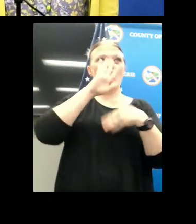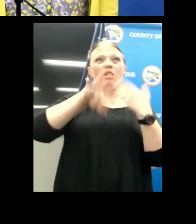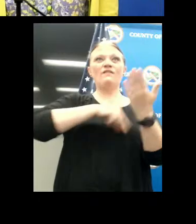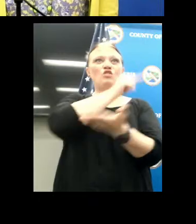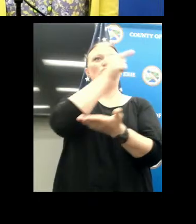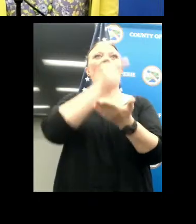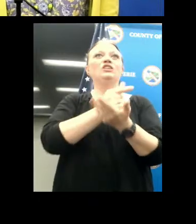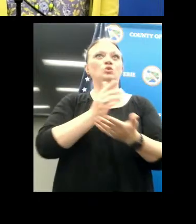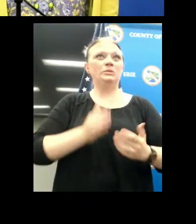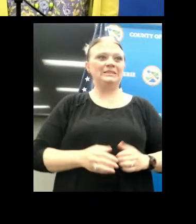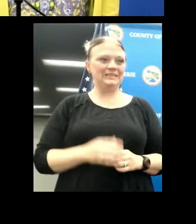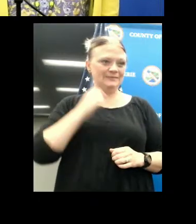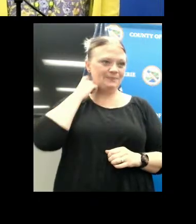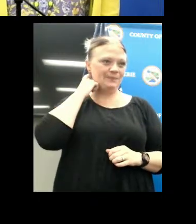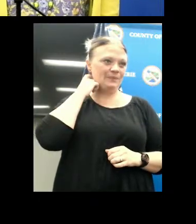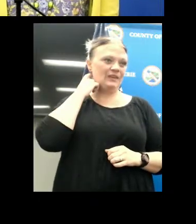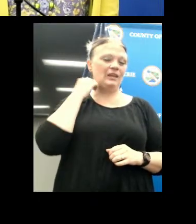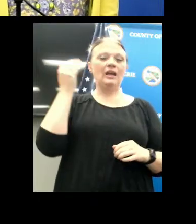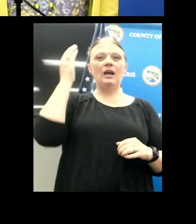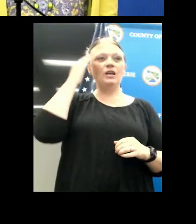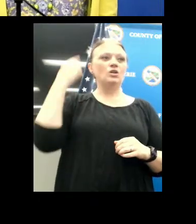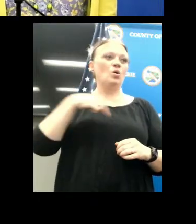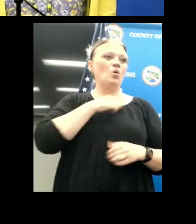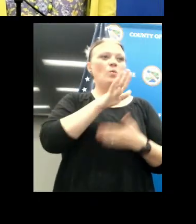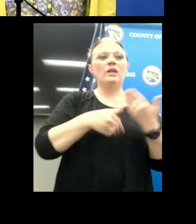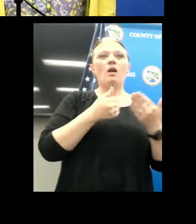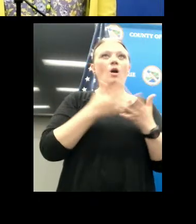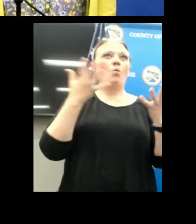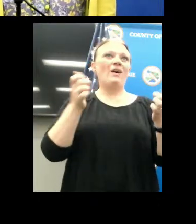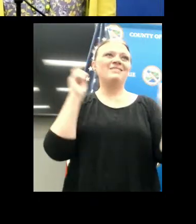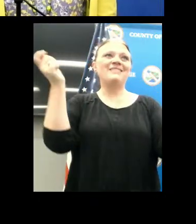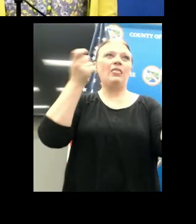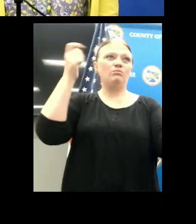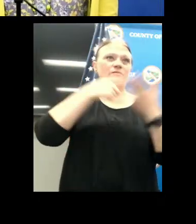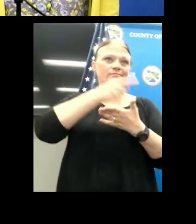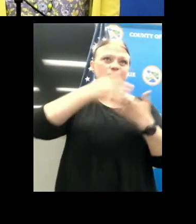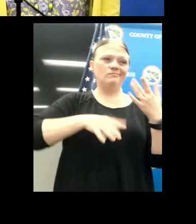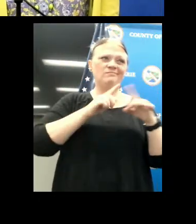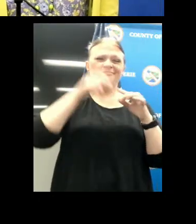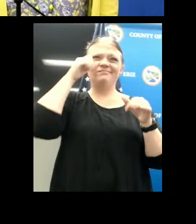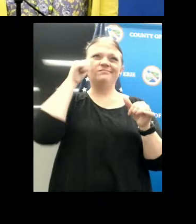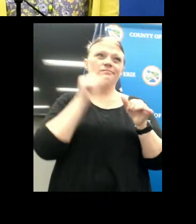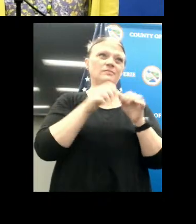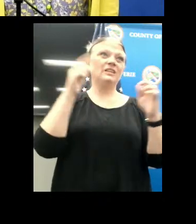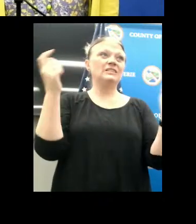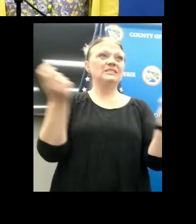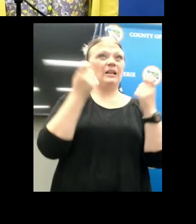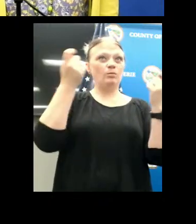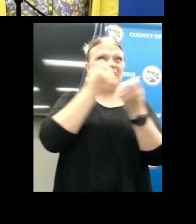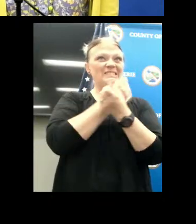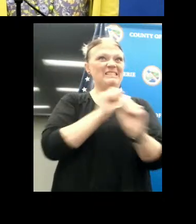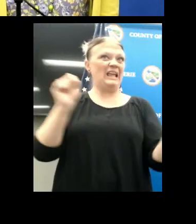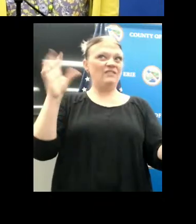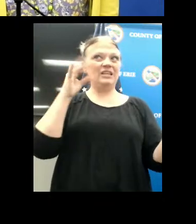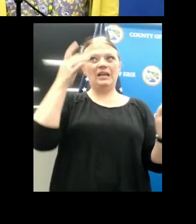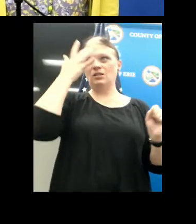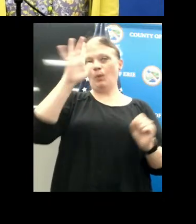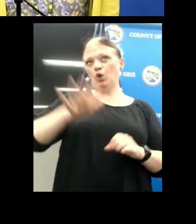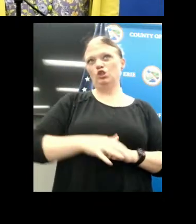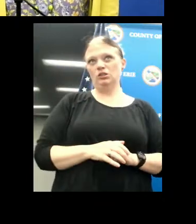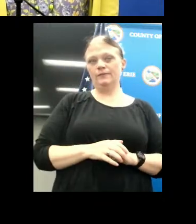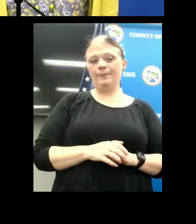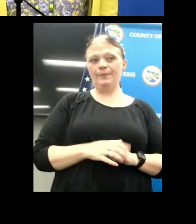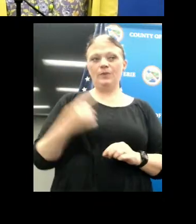our graduates. And I know we all want to celebrate this weekend, but remember, celebrate safely and